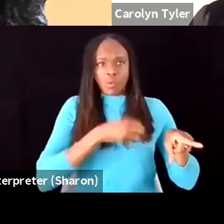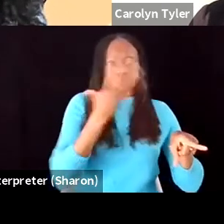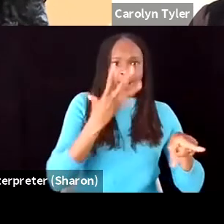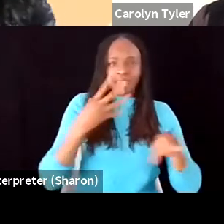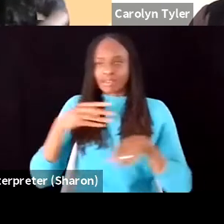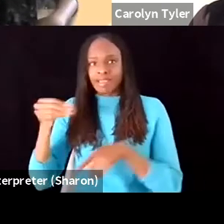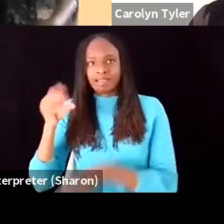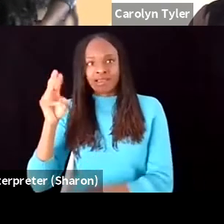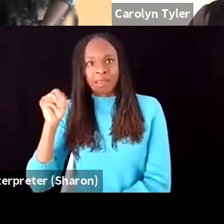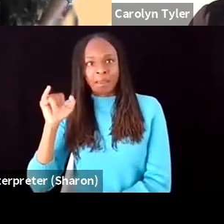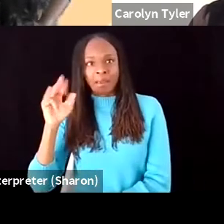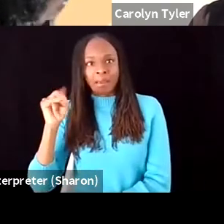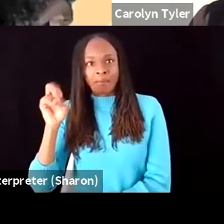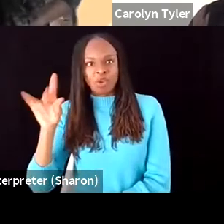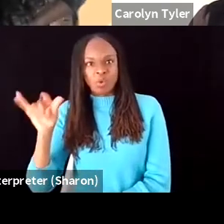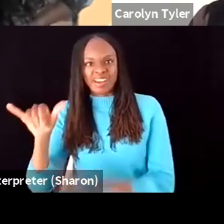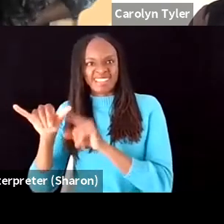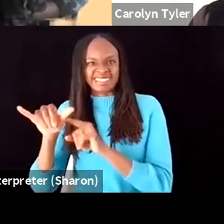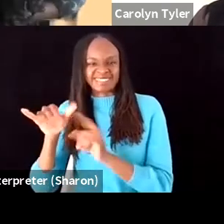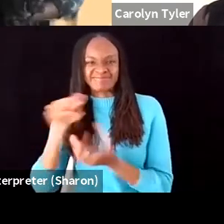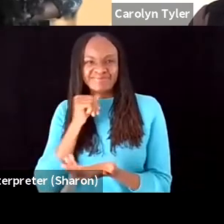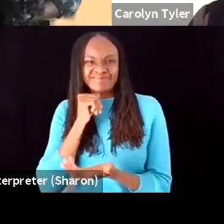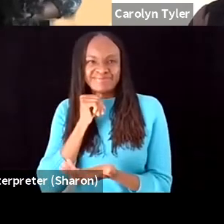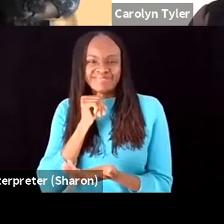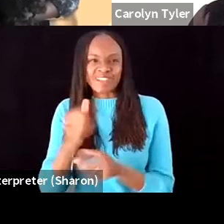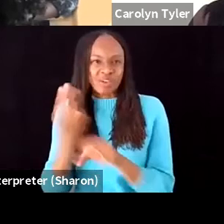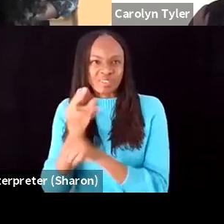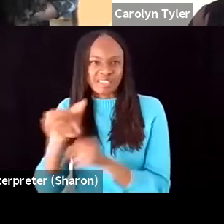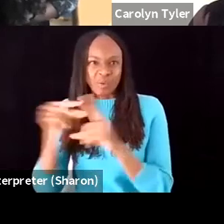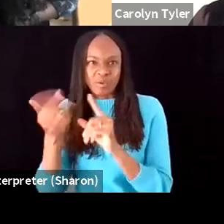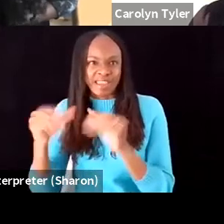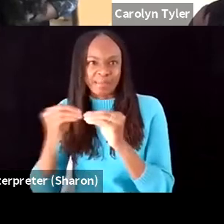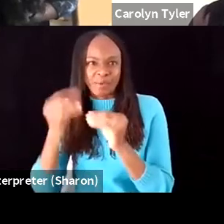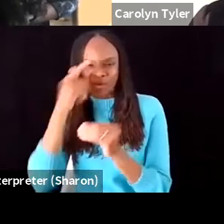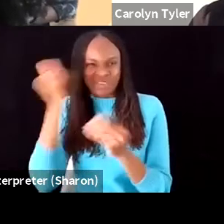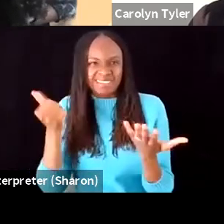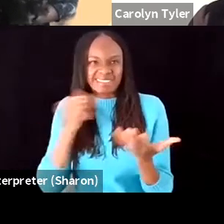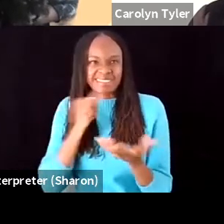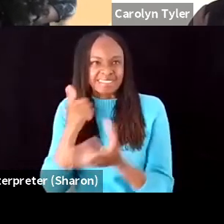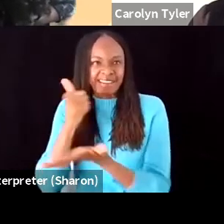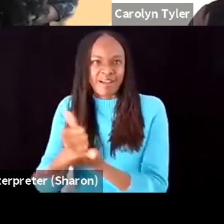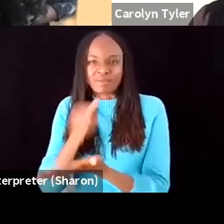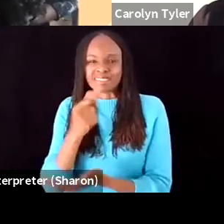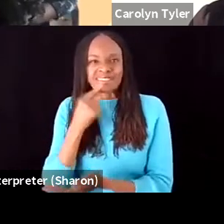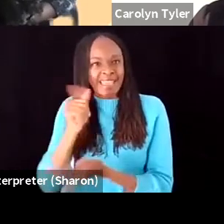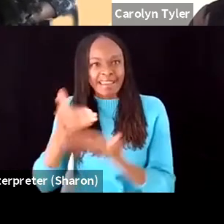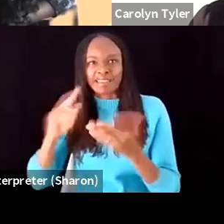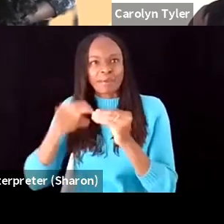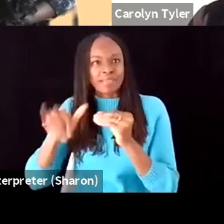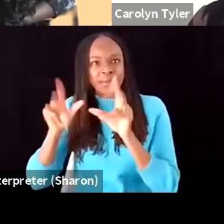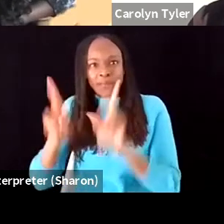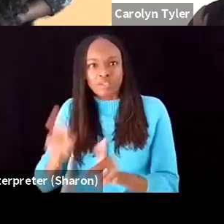from because it doesn't do your community justice to just be called a quote minority. It tells you nothing about the person and their experience. But I